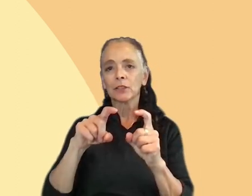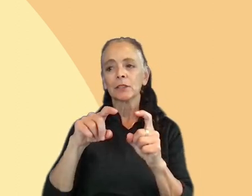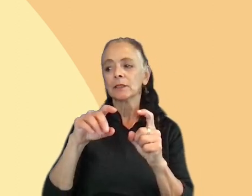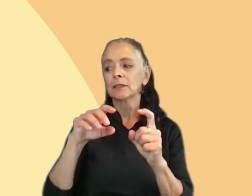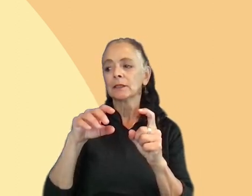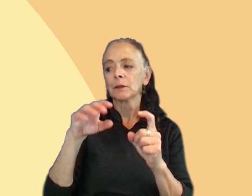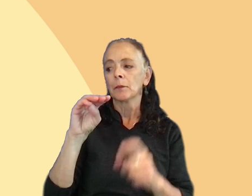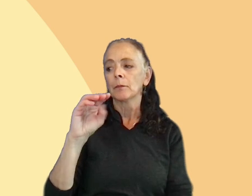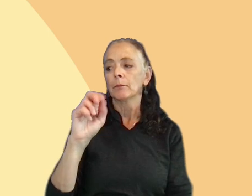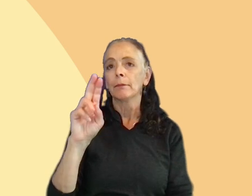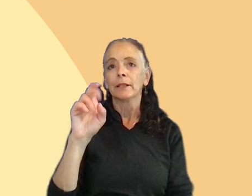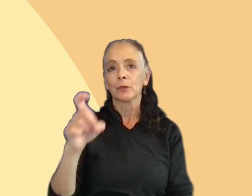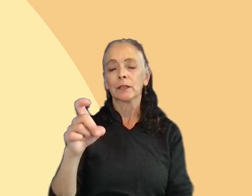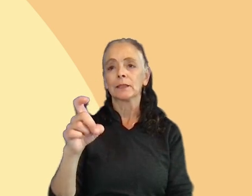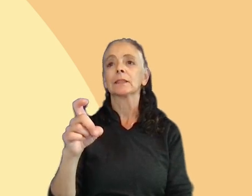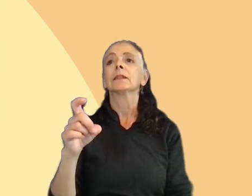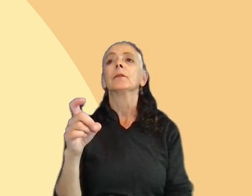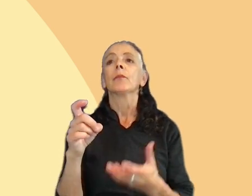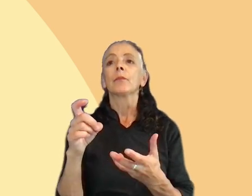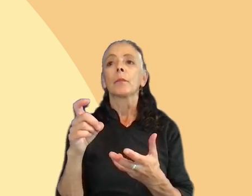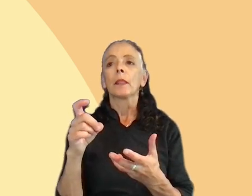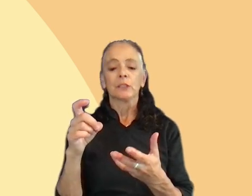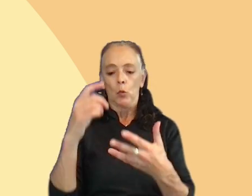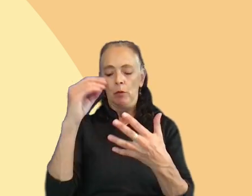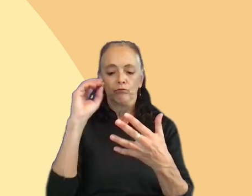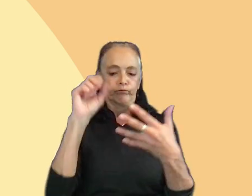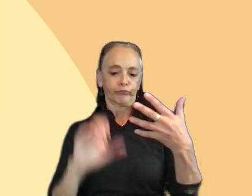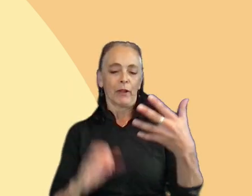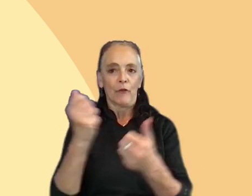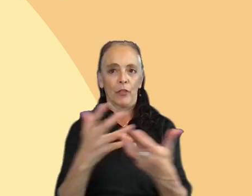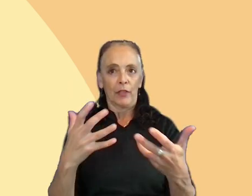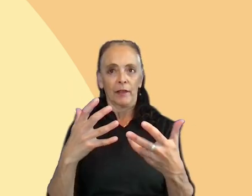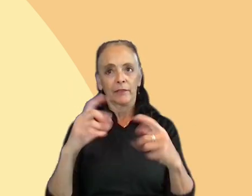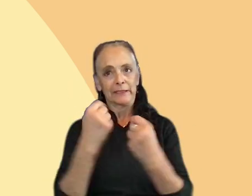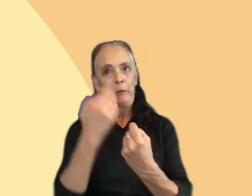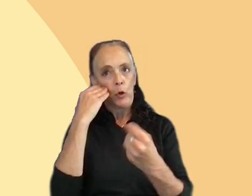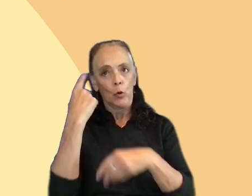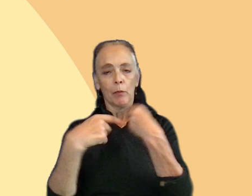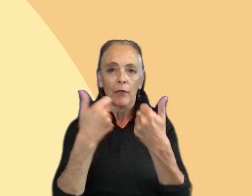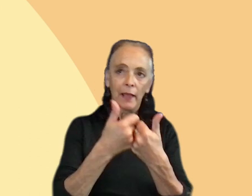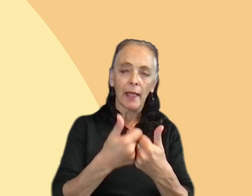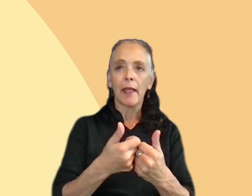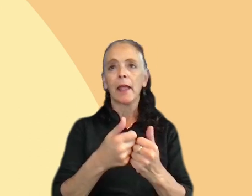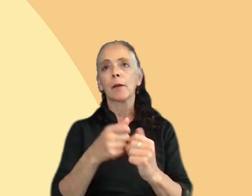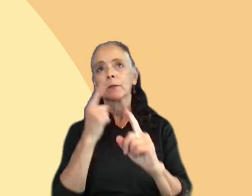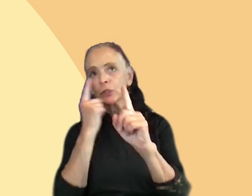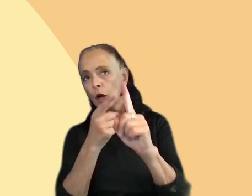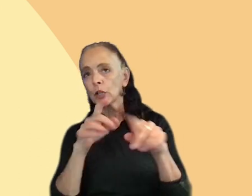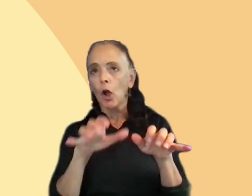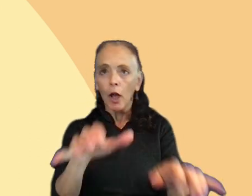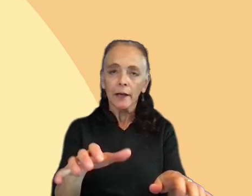the team know about the new about the game and the the target the audience and the market